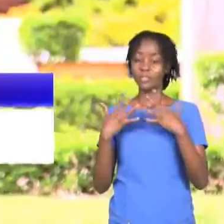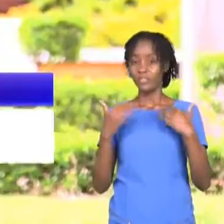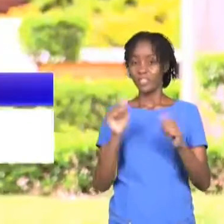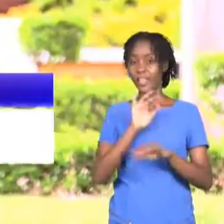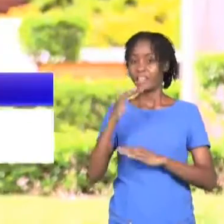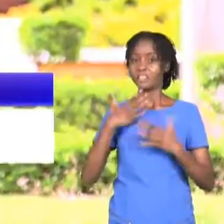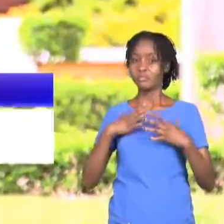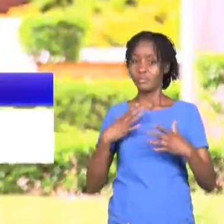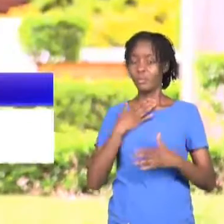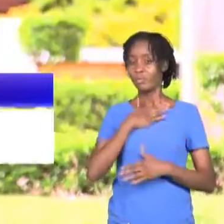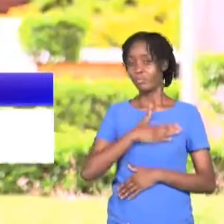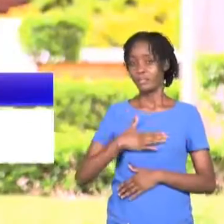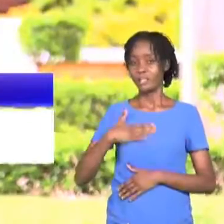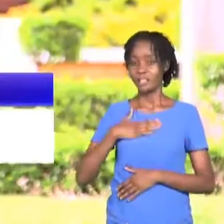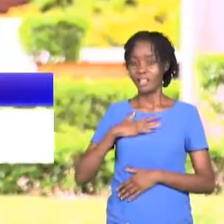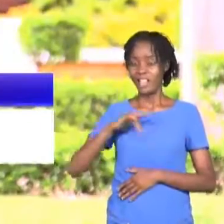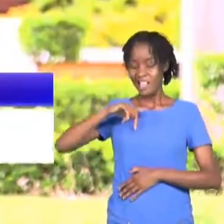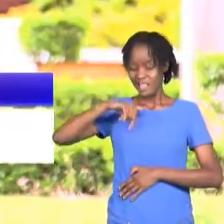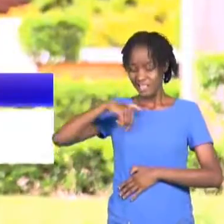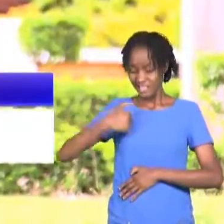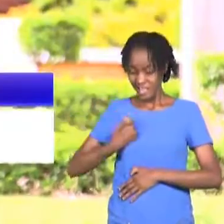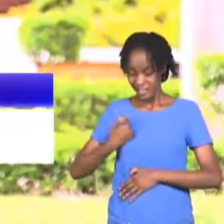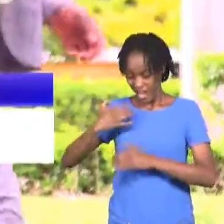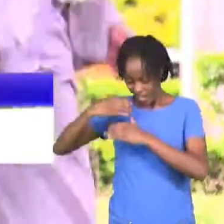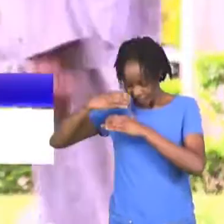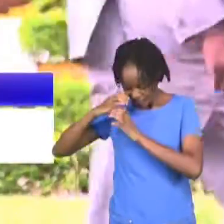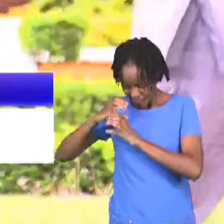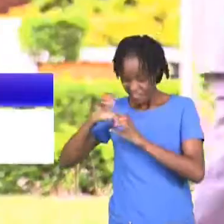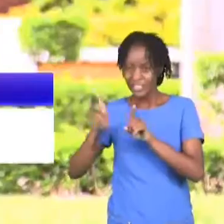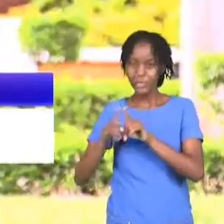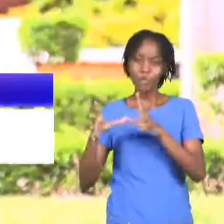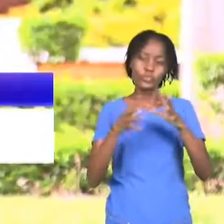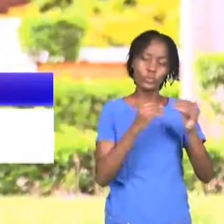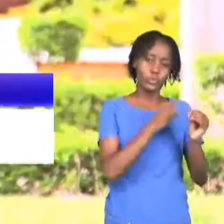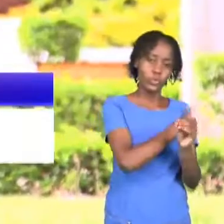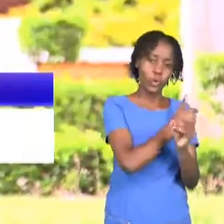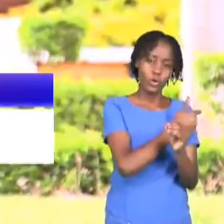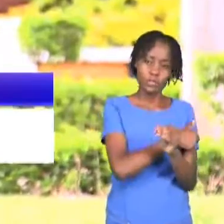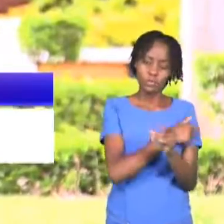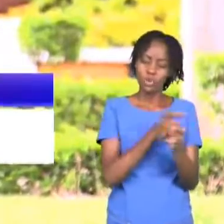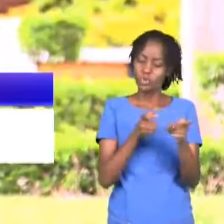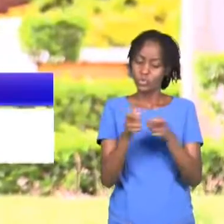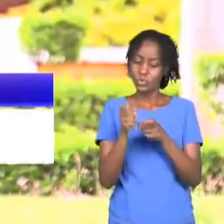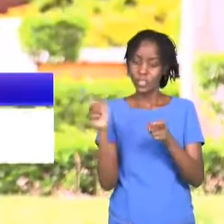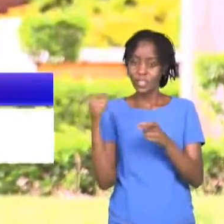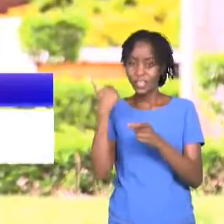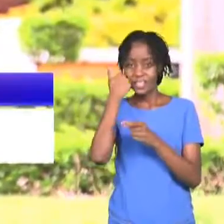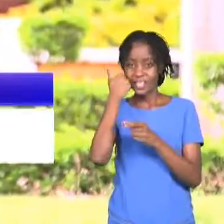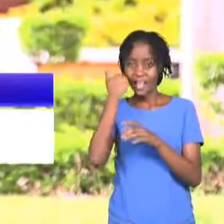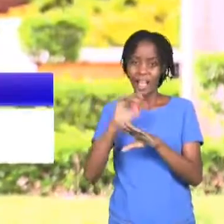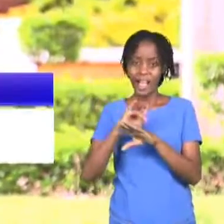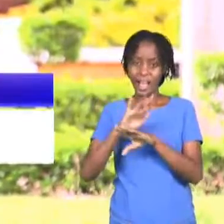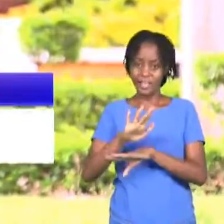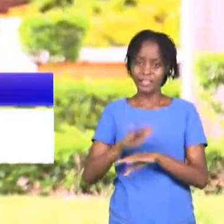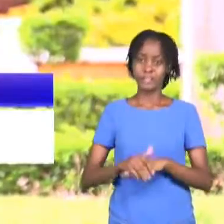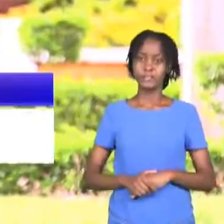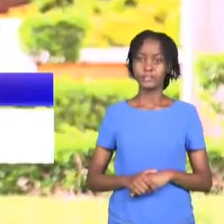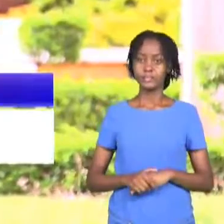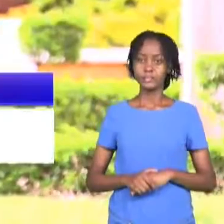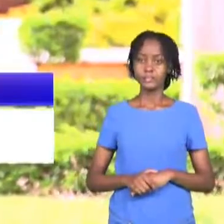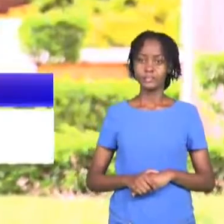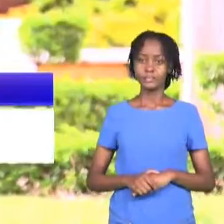to take self-evaluations and turn up for screening in order to tame the disease as early as possible.